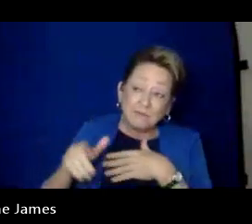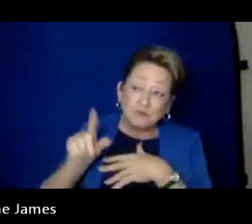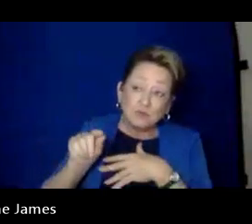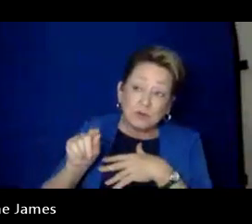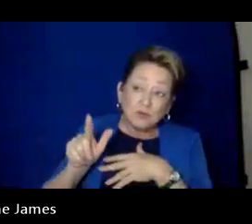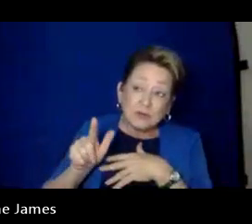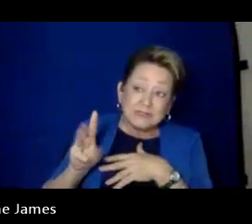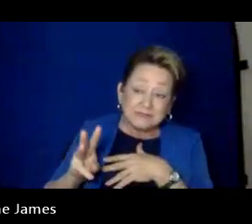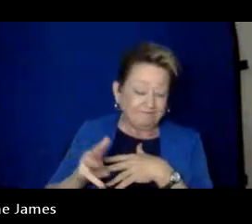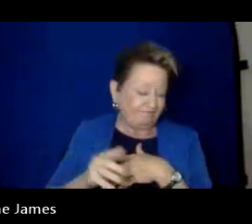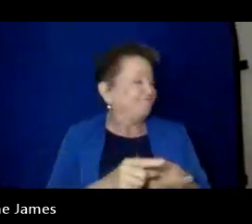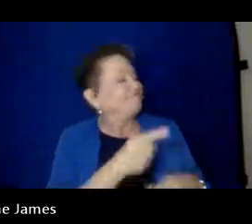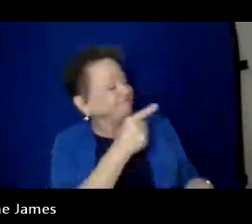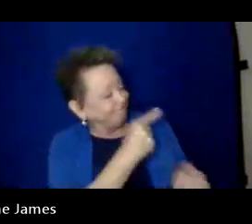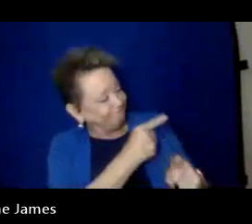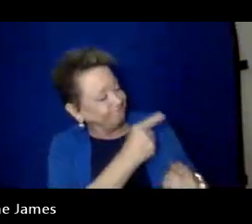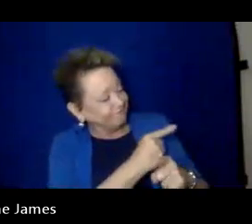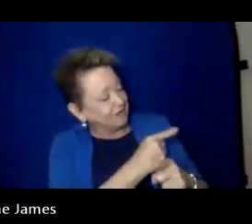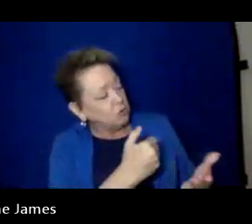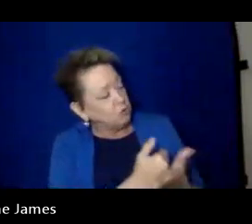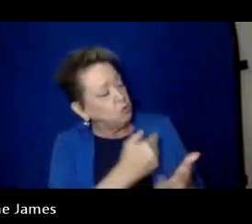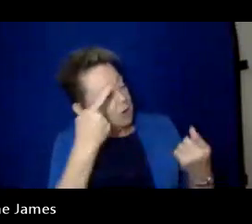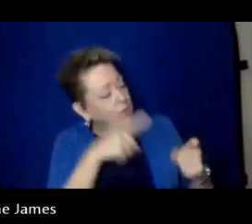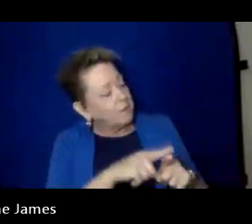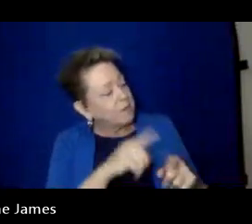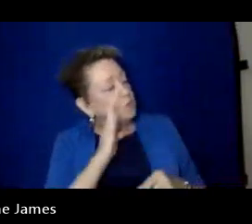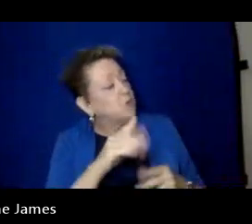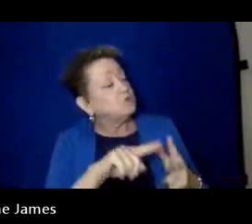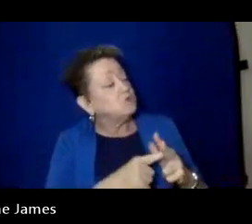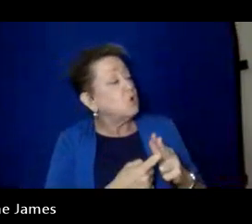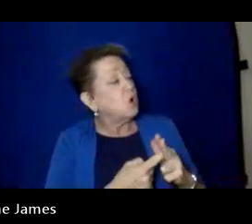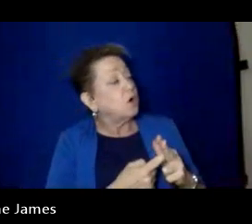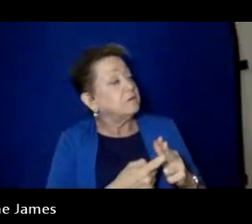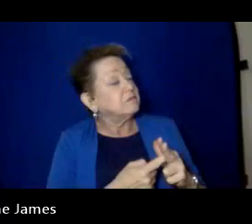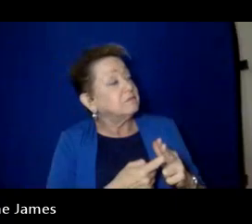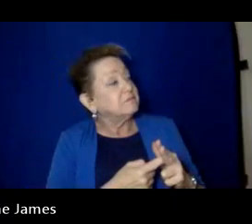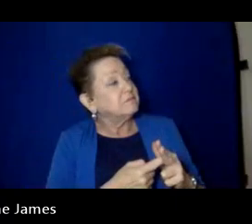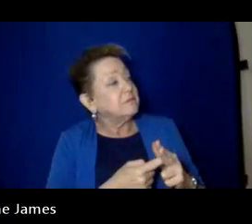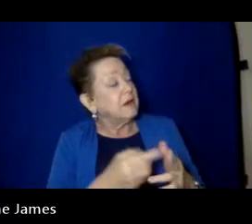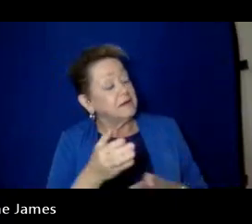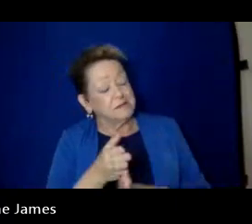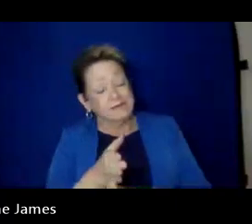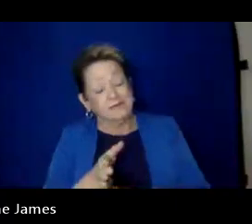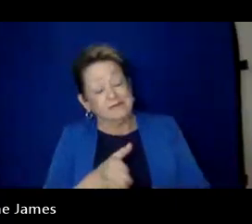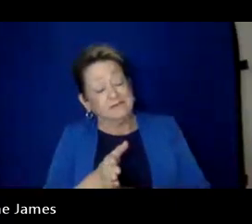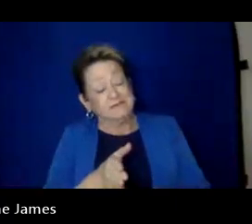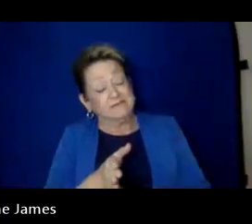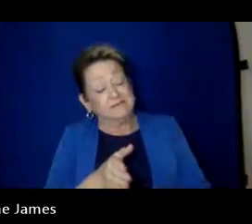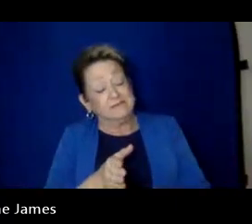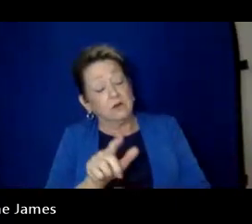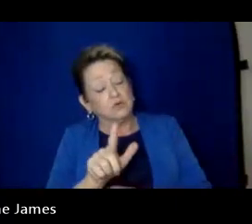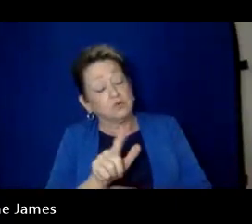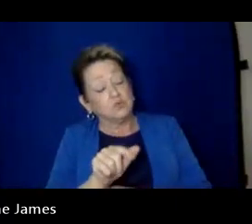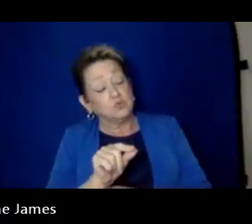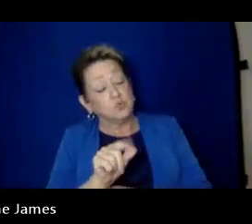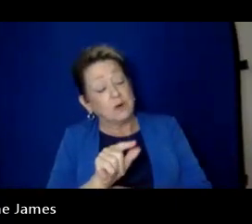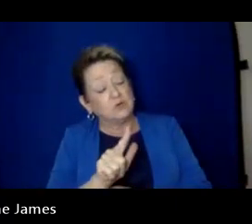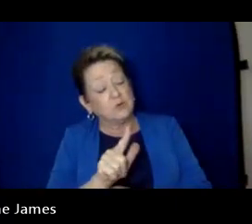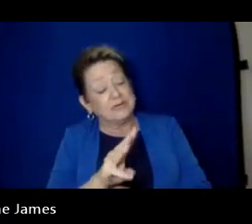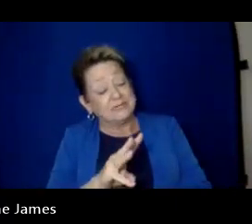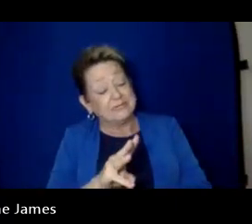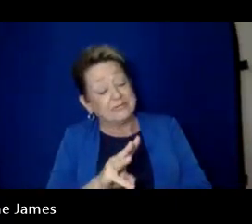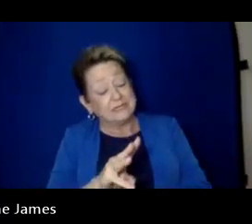concluded? That's correct. The new agreements would be put into place sometime before the end of 26 to ensure we have a continuity